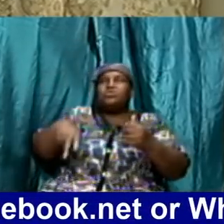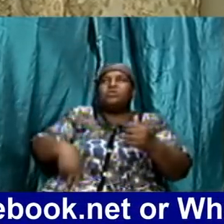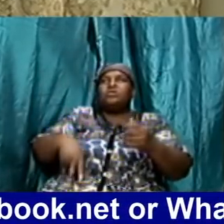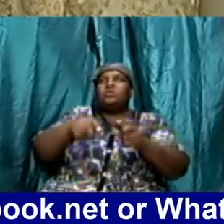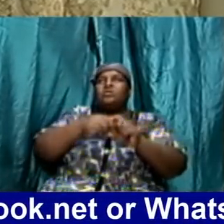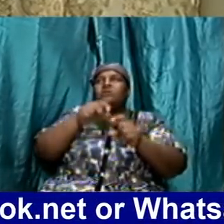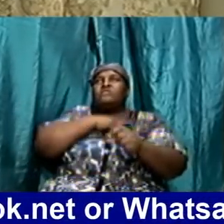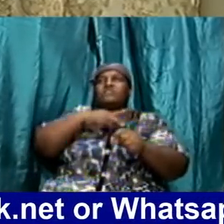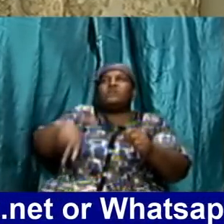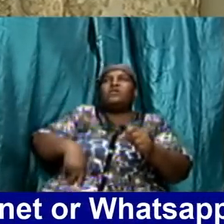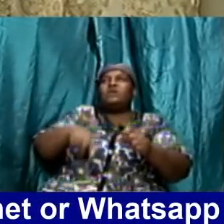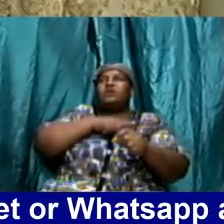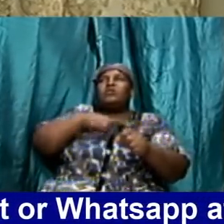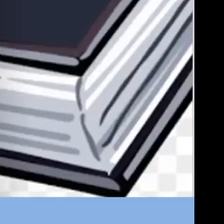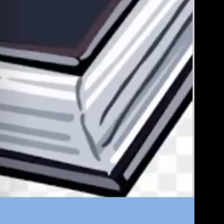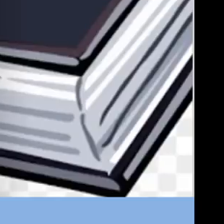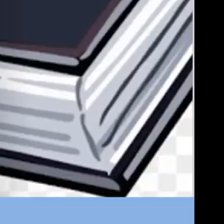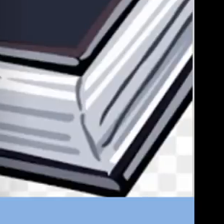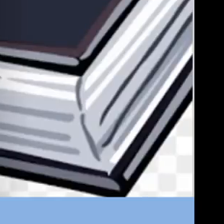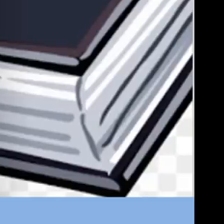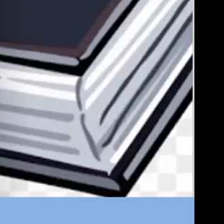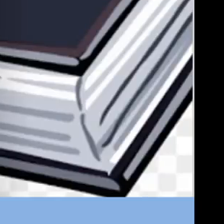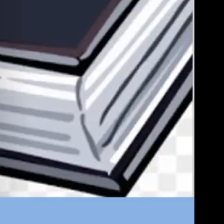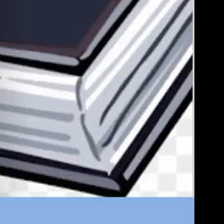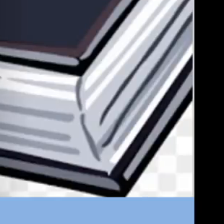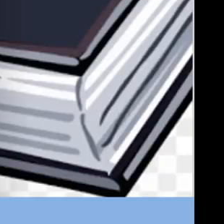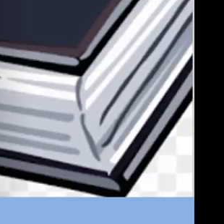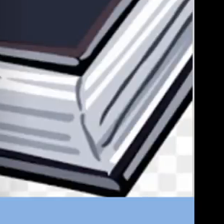Lord of Lords the conquering line of the tribe of Judah